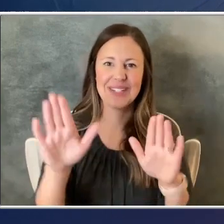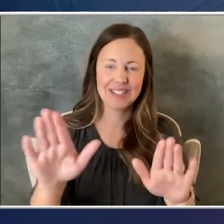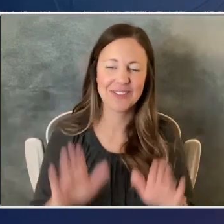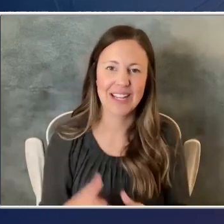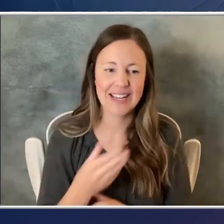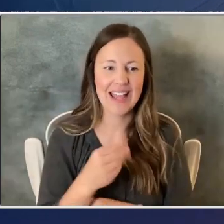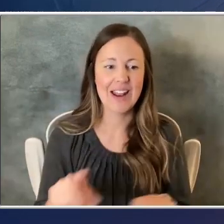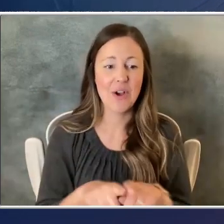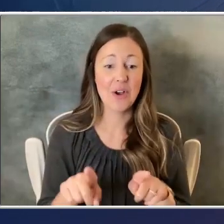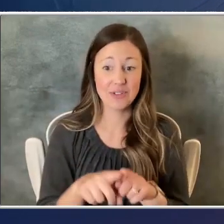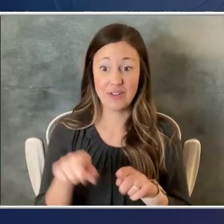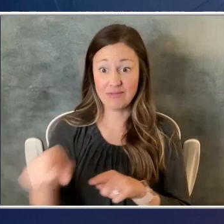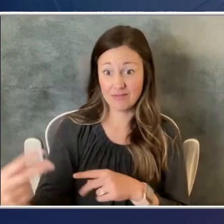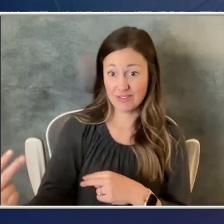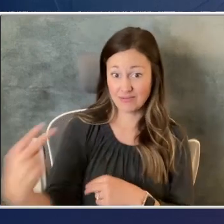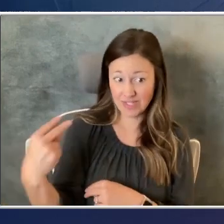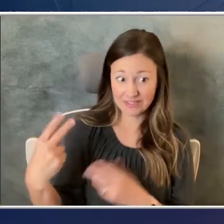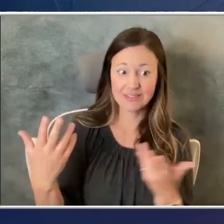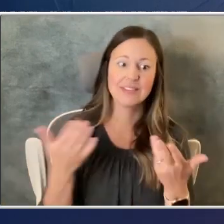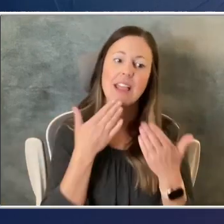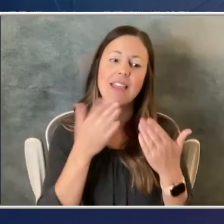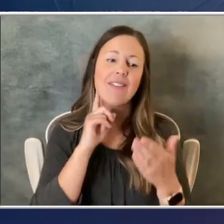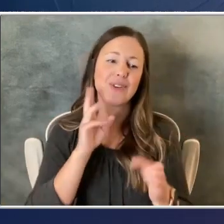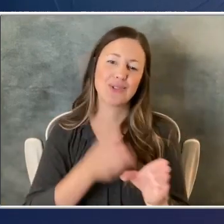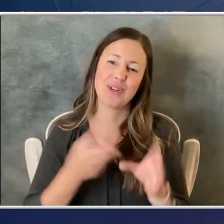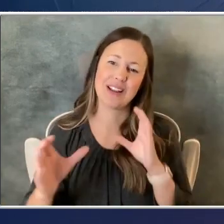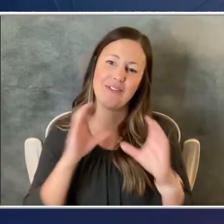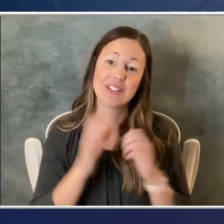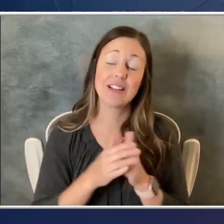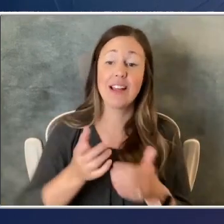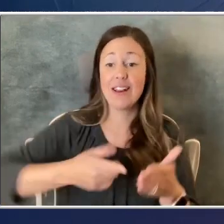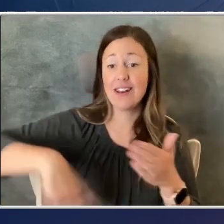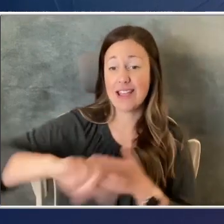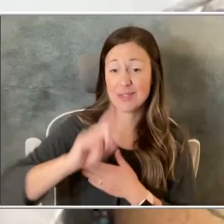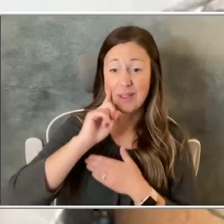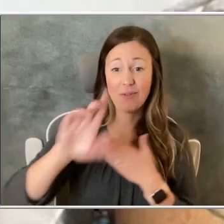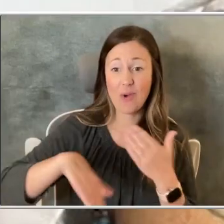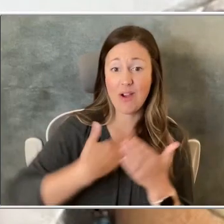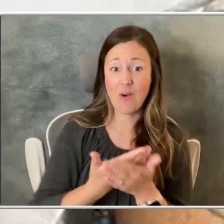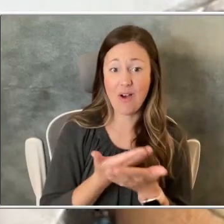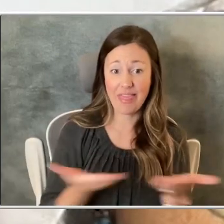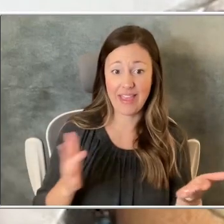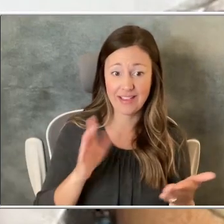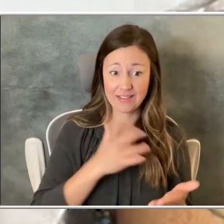thanks for joining the conversation. Coming up next week on All Things Heart.